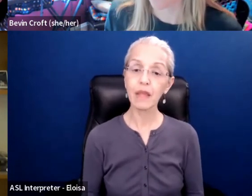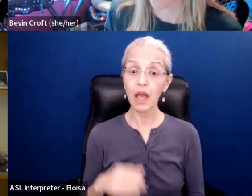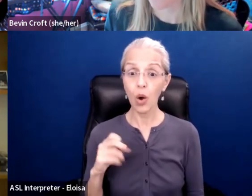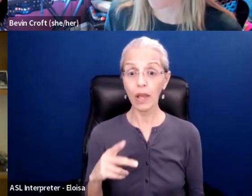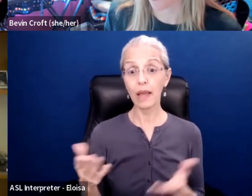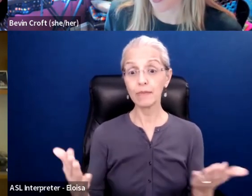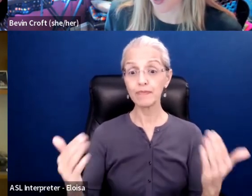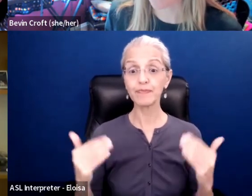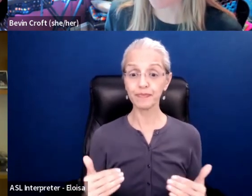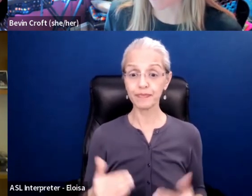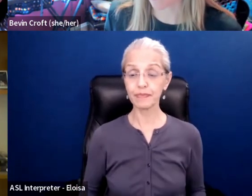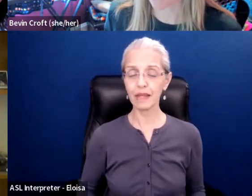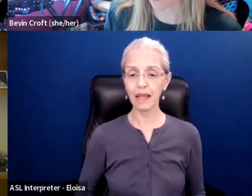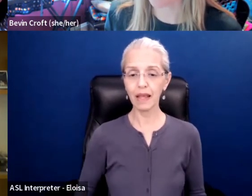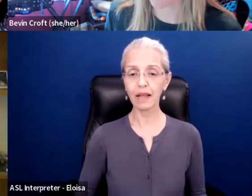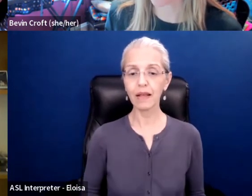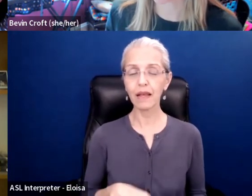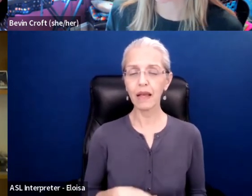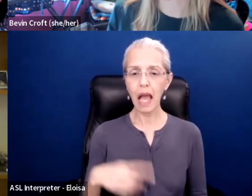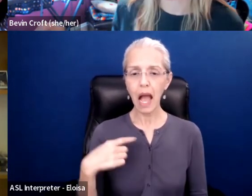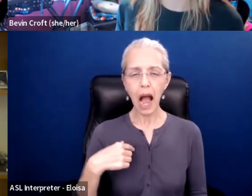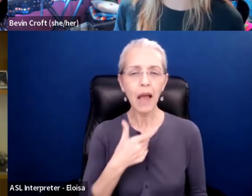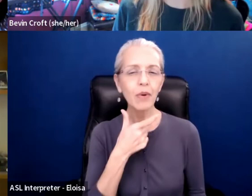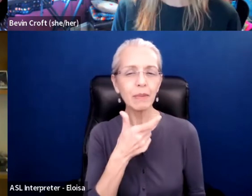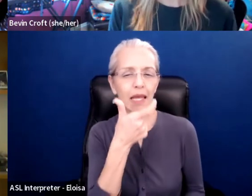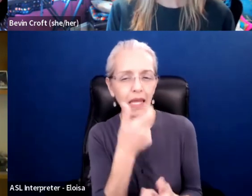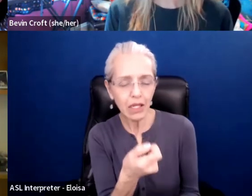okay, let's see. I'd be interested,